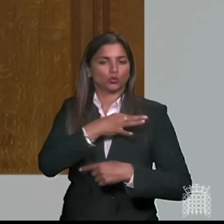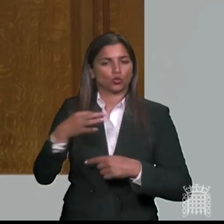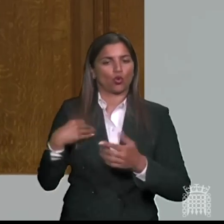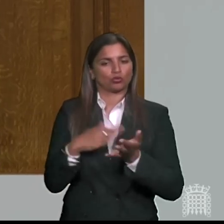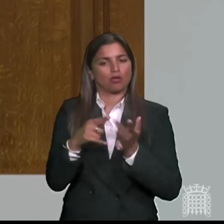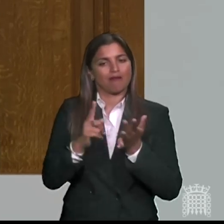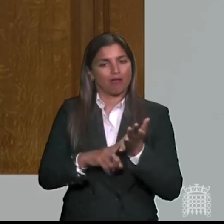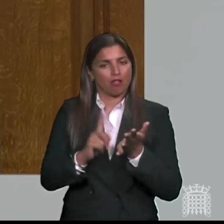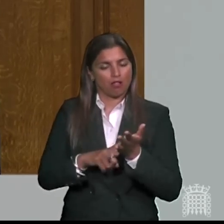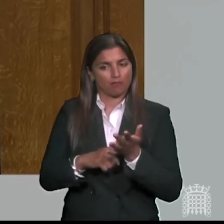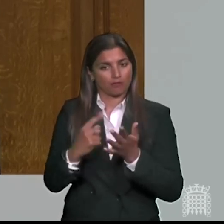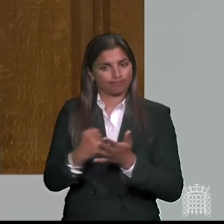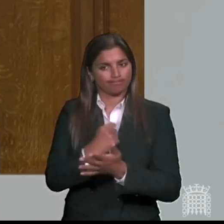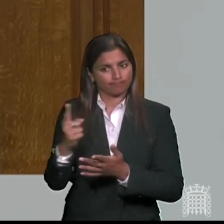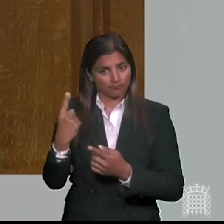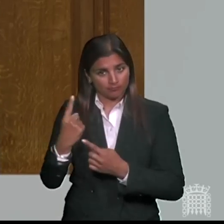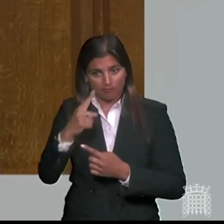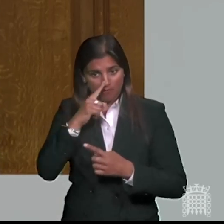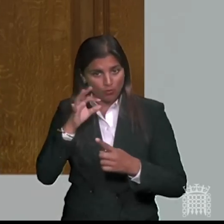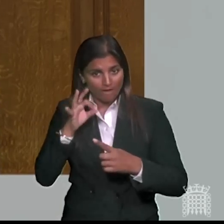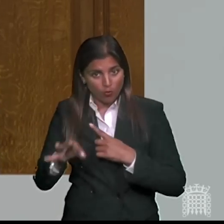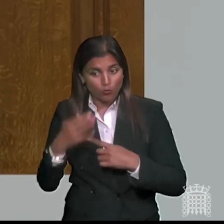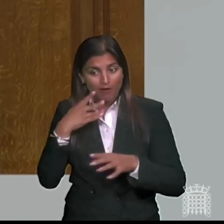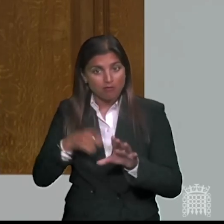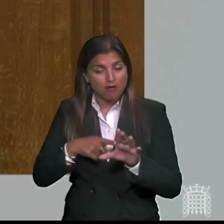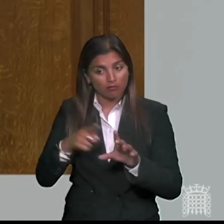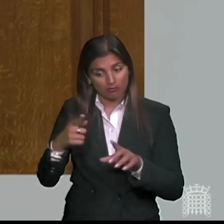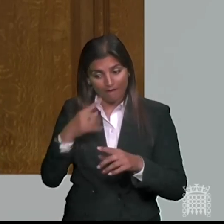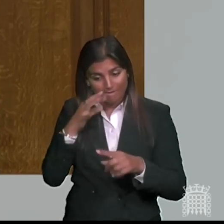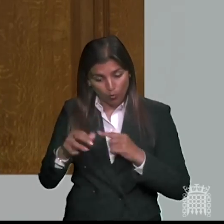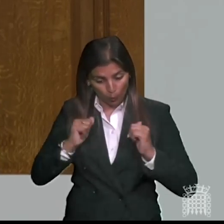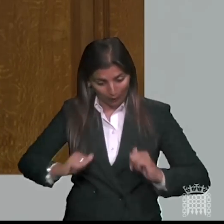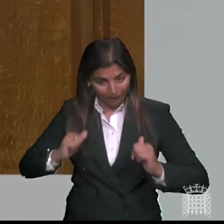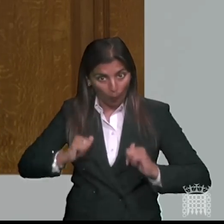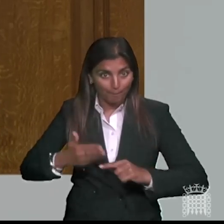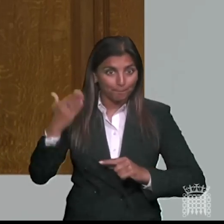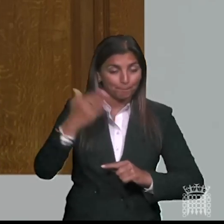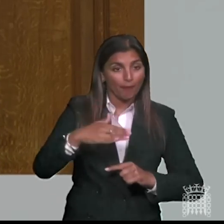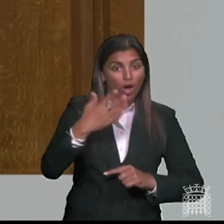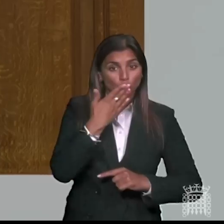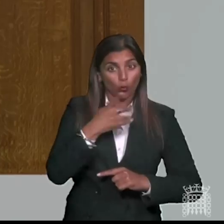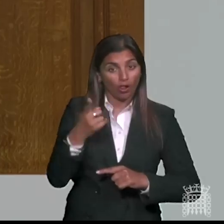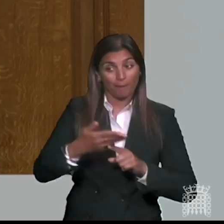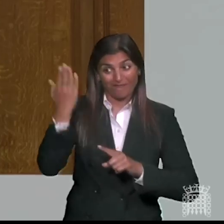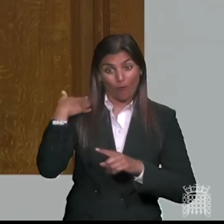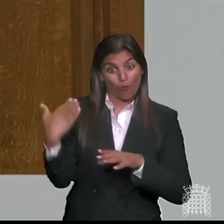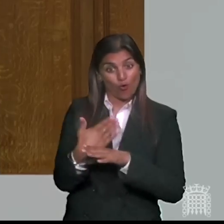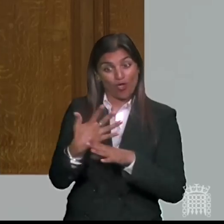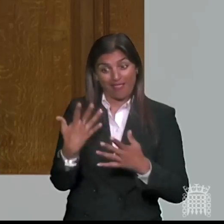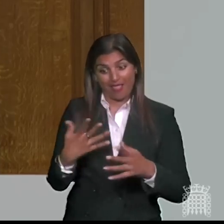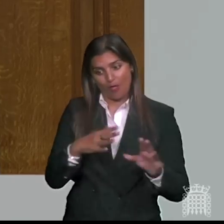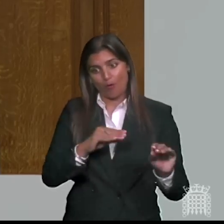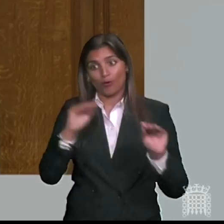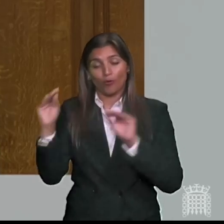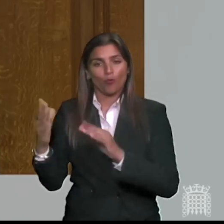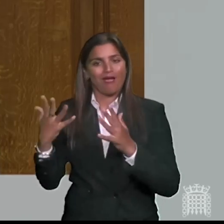Auckland, couldn't afford a school uniform to go to the high school when she got a scholarship, finished up working in the White House, and is an example of